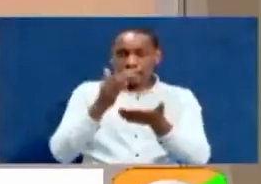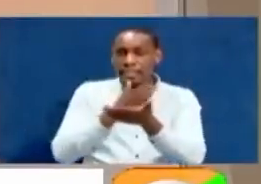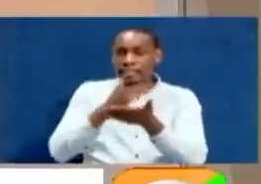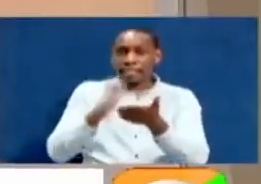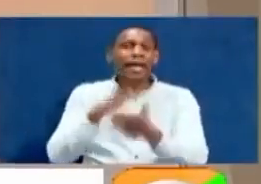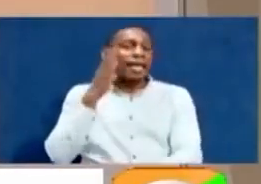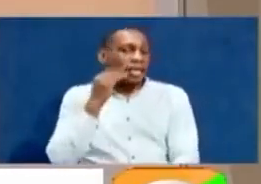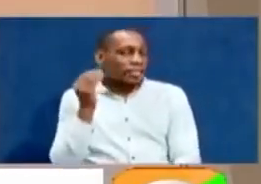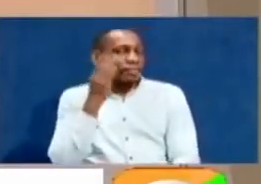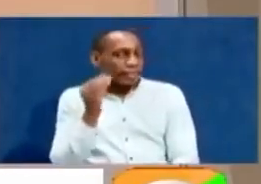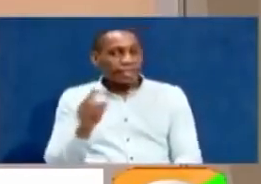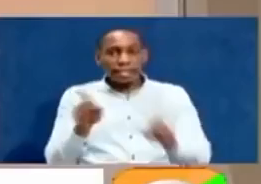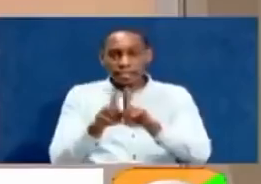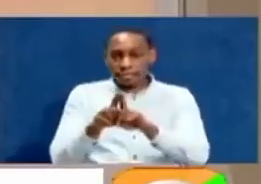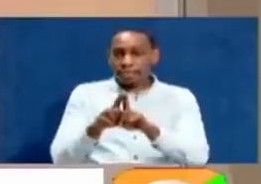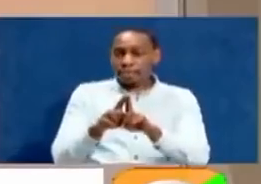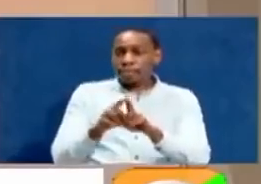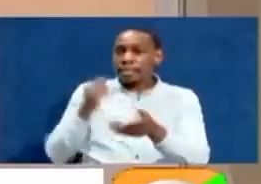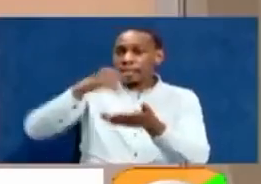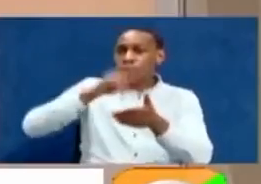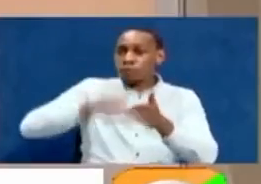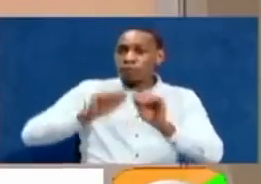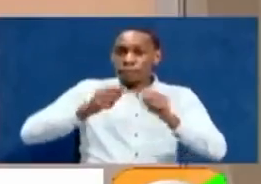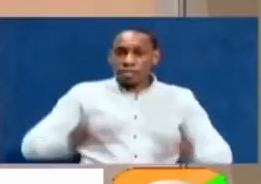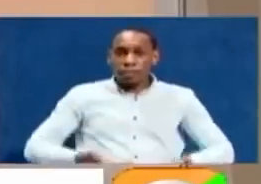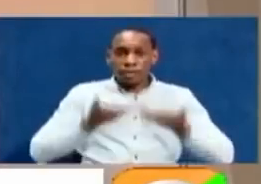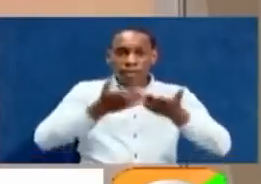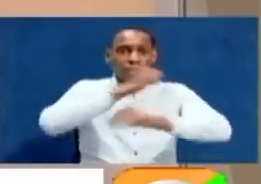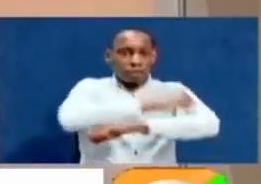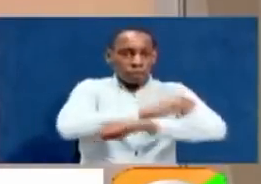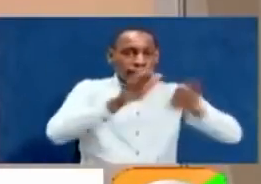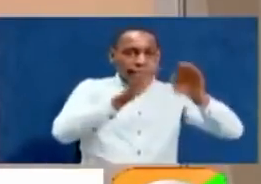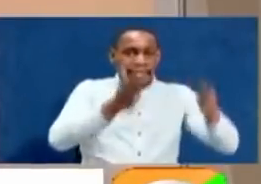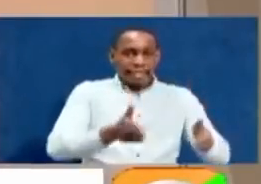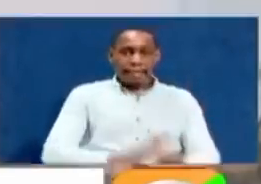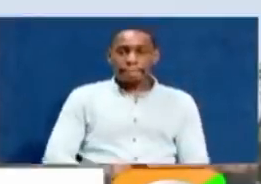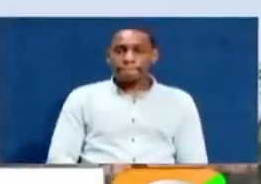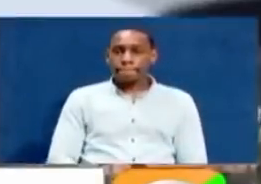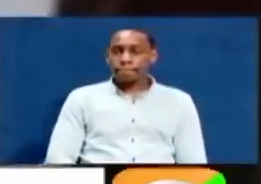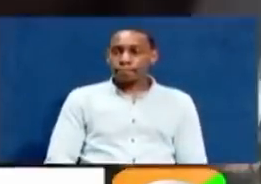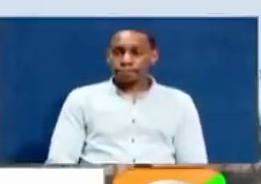shares his experience and what it will take to deliver the school furniture.